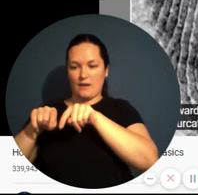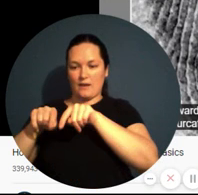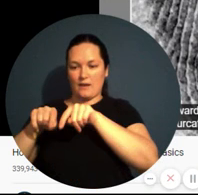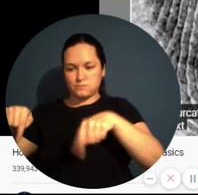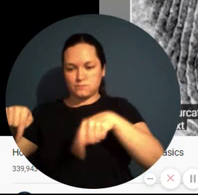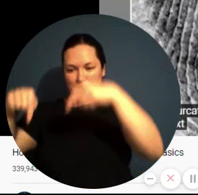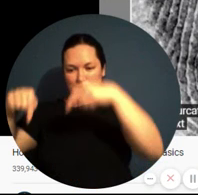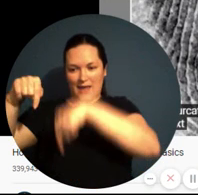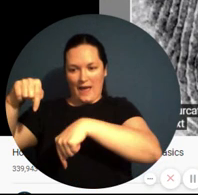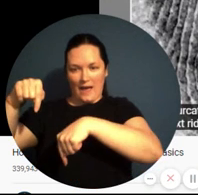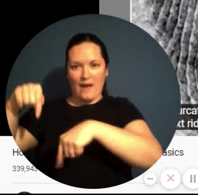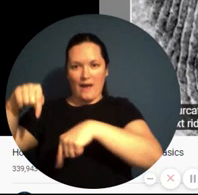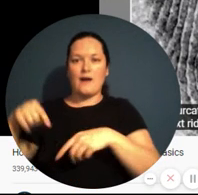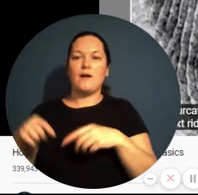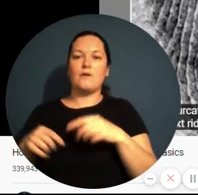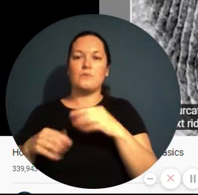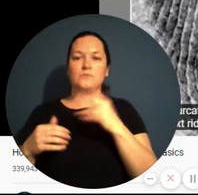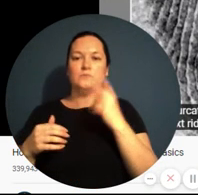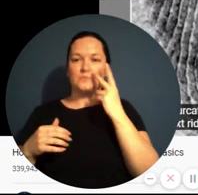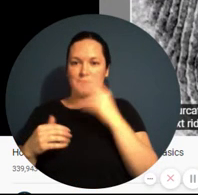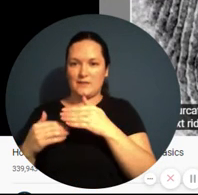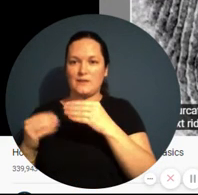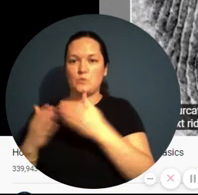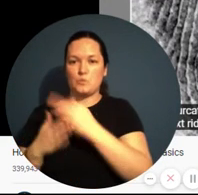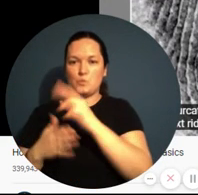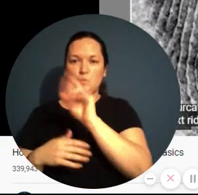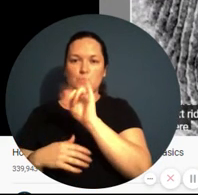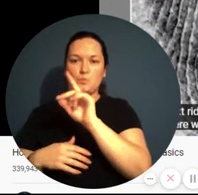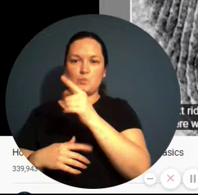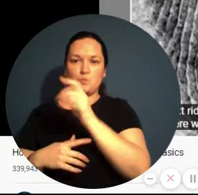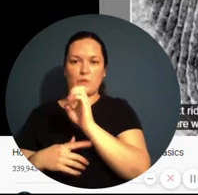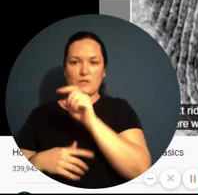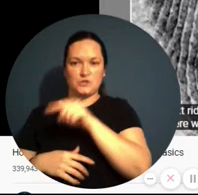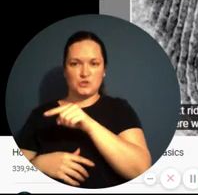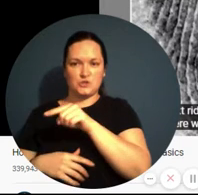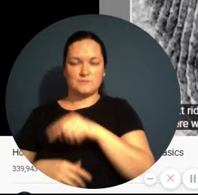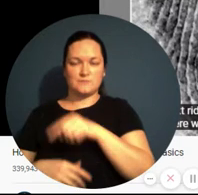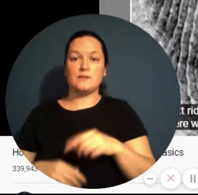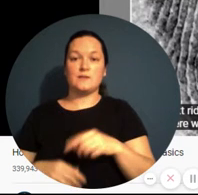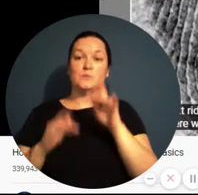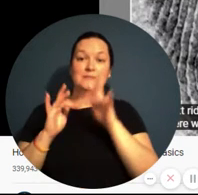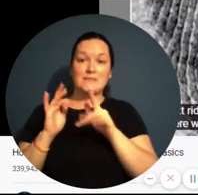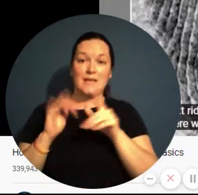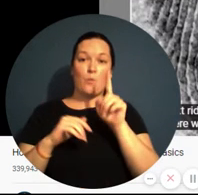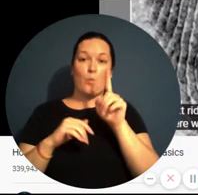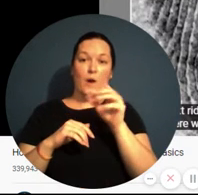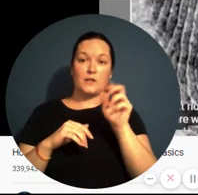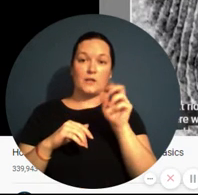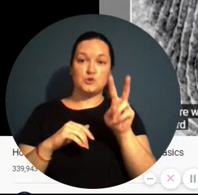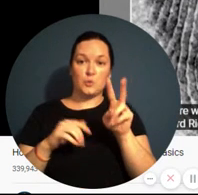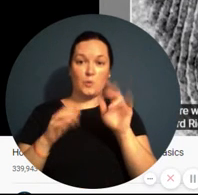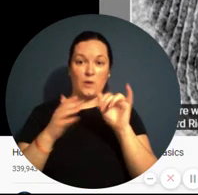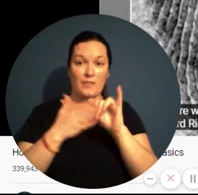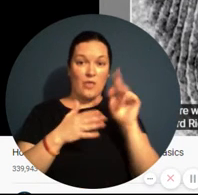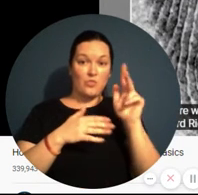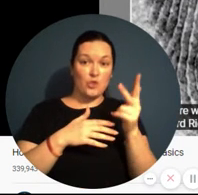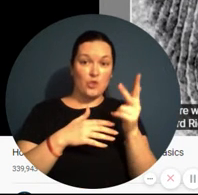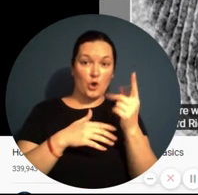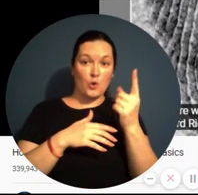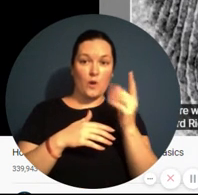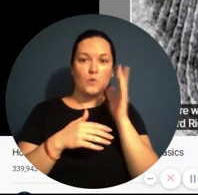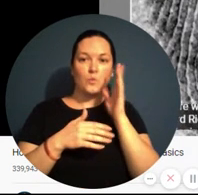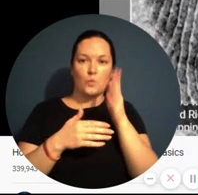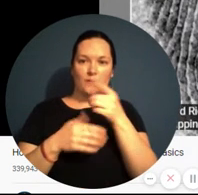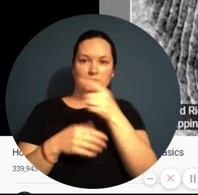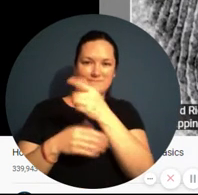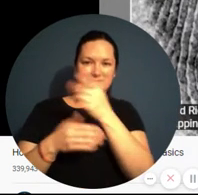next ridge is as well. Counting out from there, we skip 1 and 2 ridges. This third ridge stops with a ridge